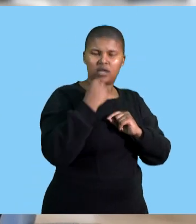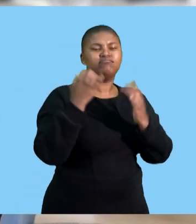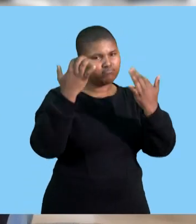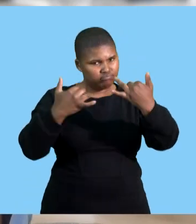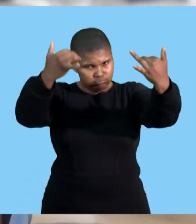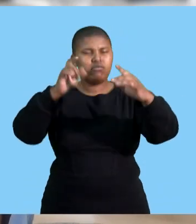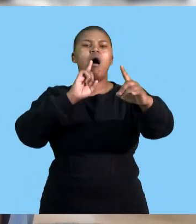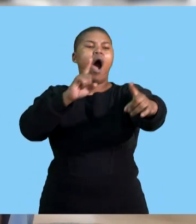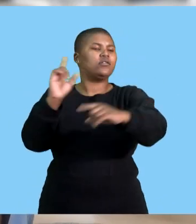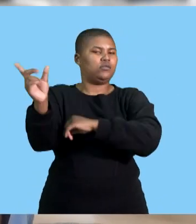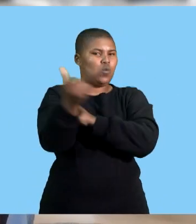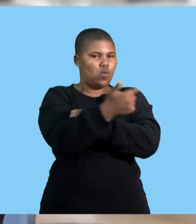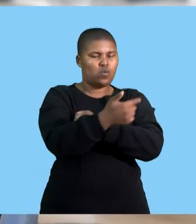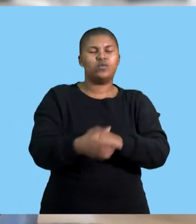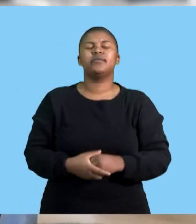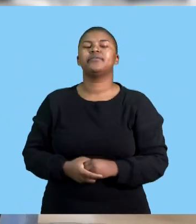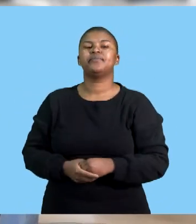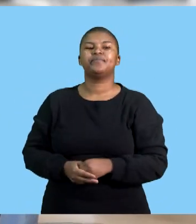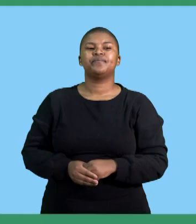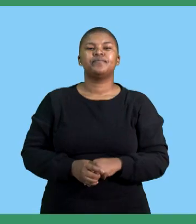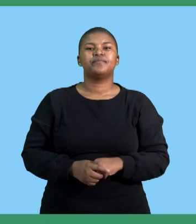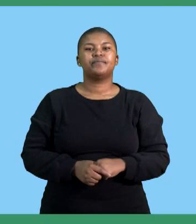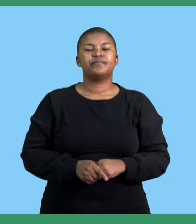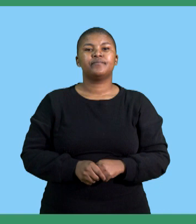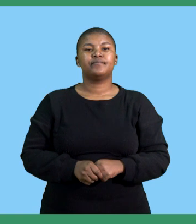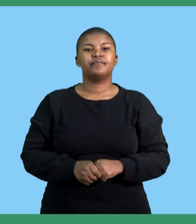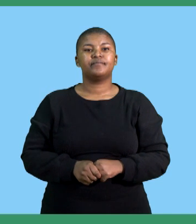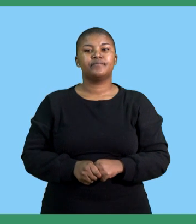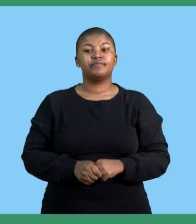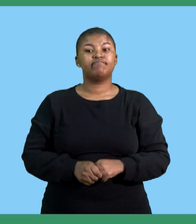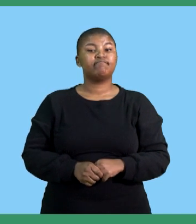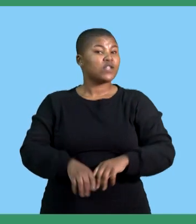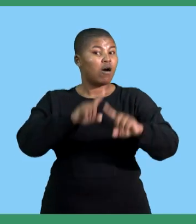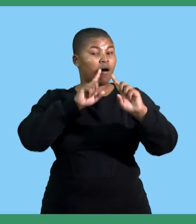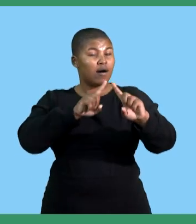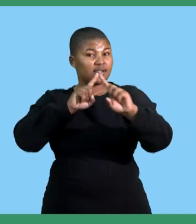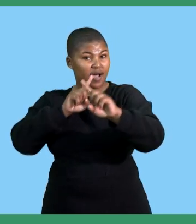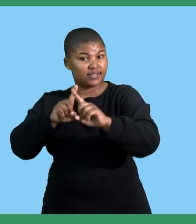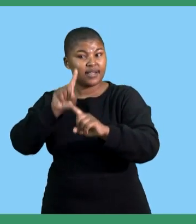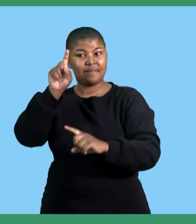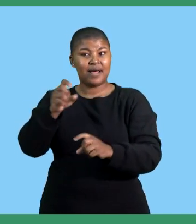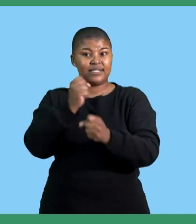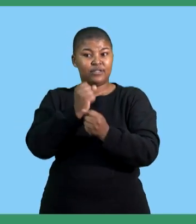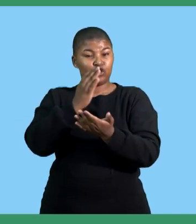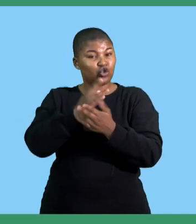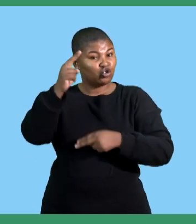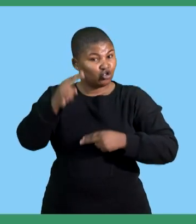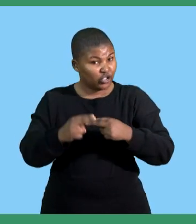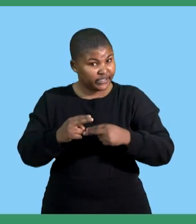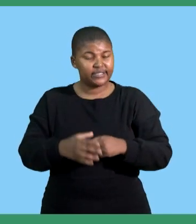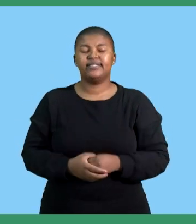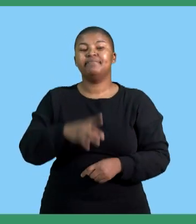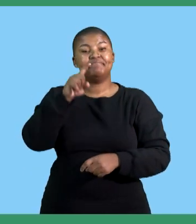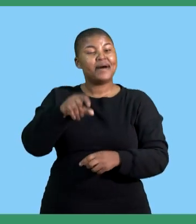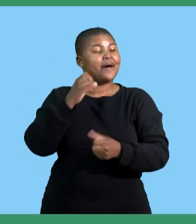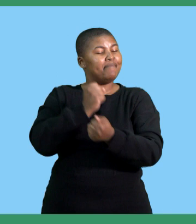not the person who has addressed the question. Keep answers short and to the point. So you need to make sure that when you respond